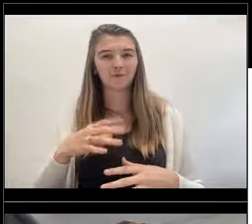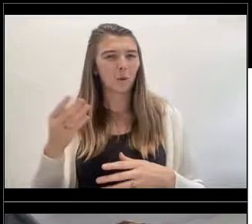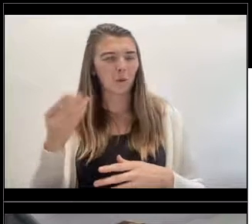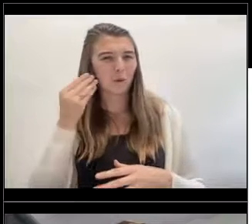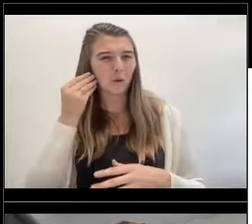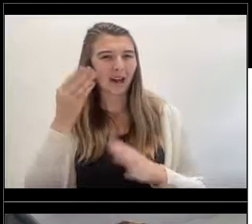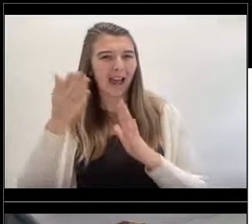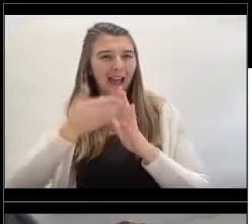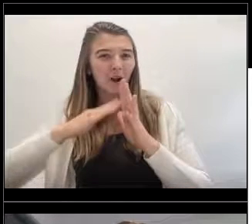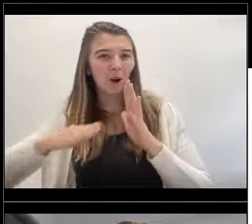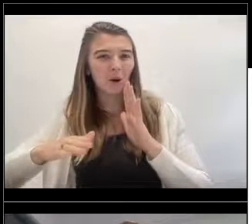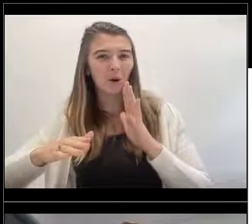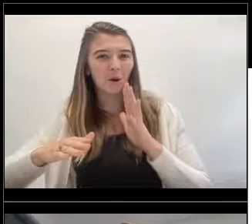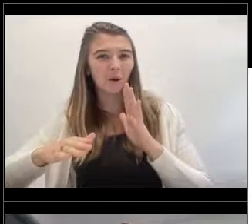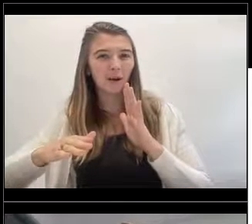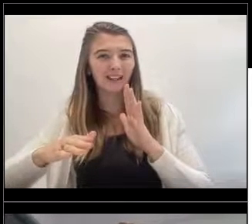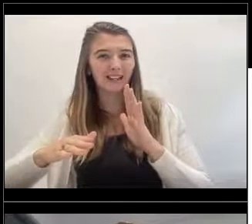I ask